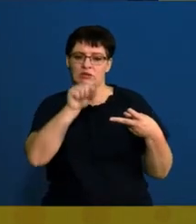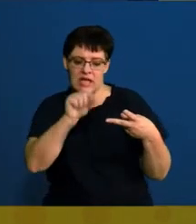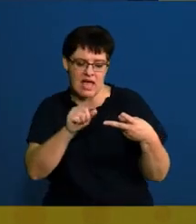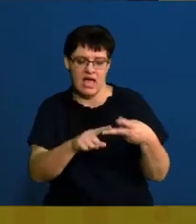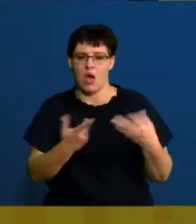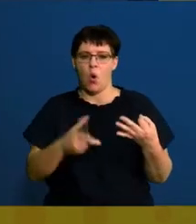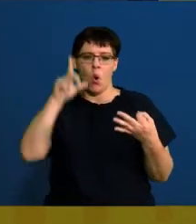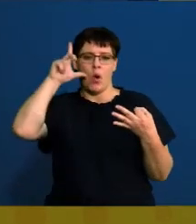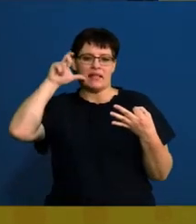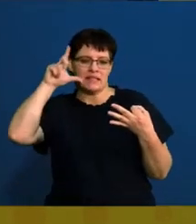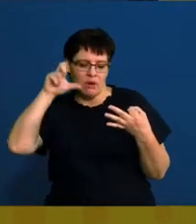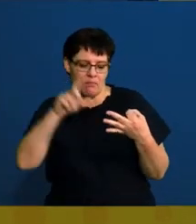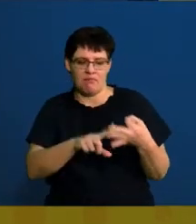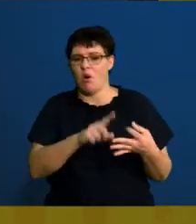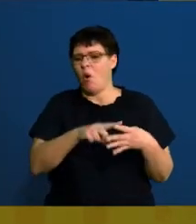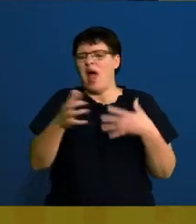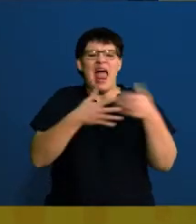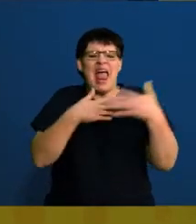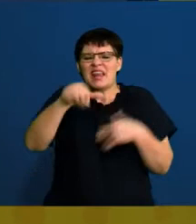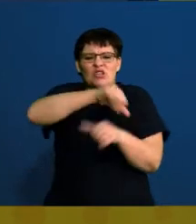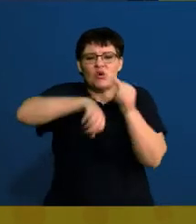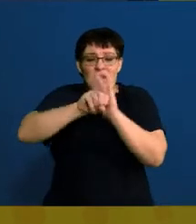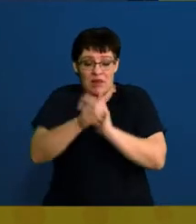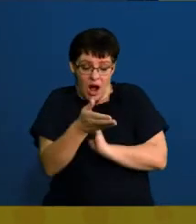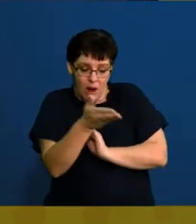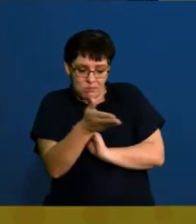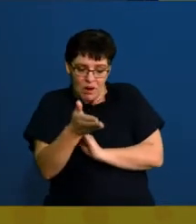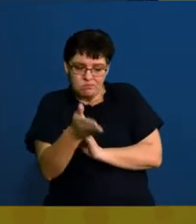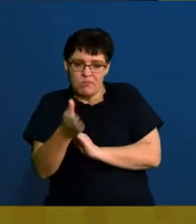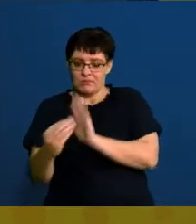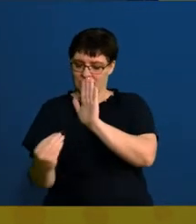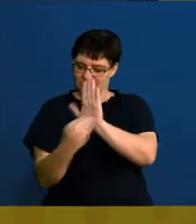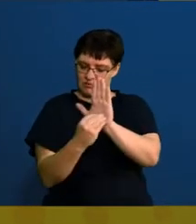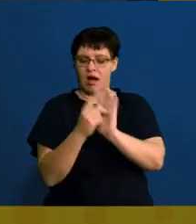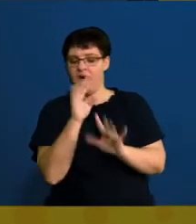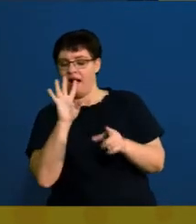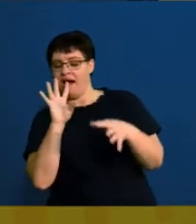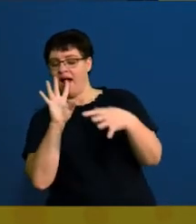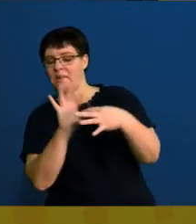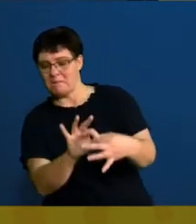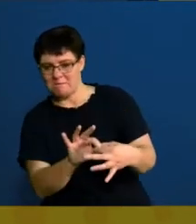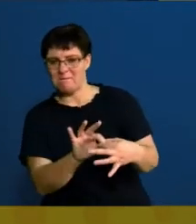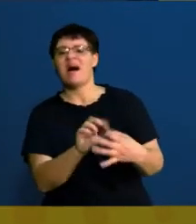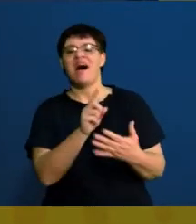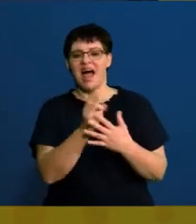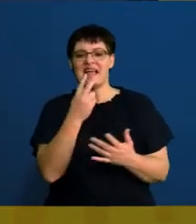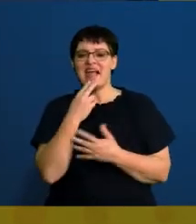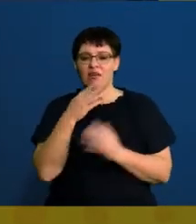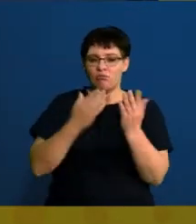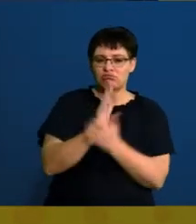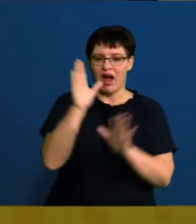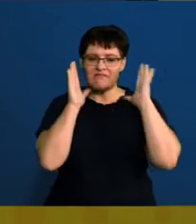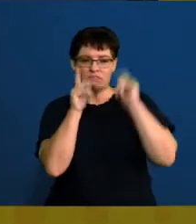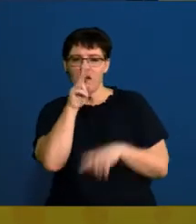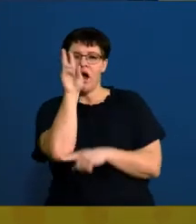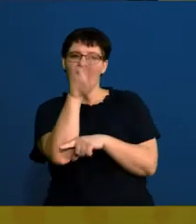an Instagram handle or any social media account that gets you into a product's page where you can view